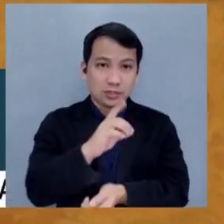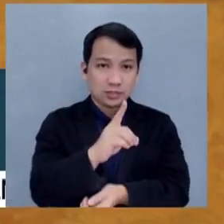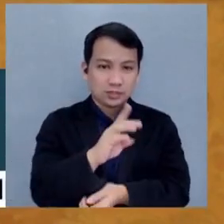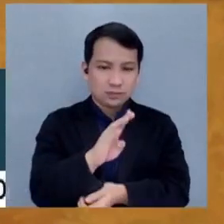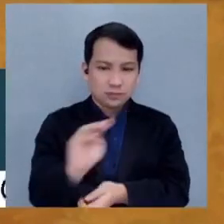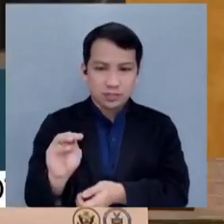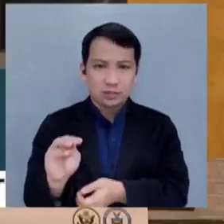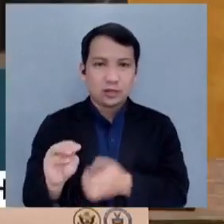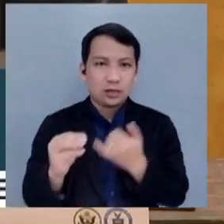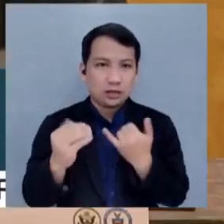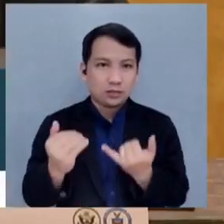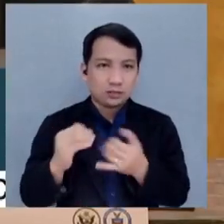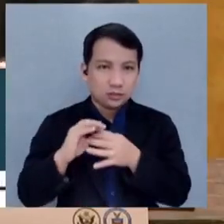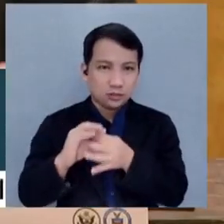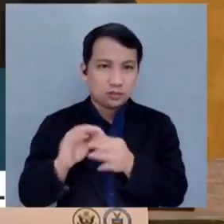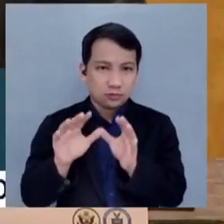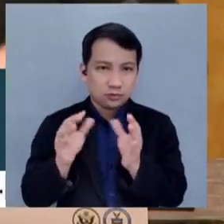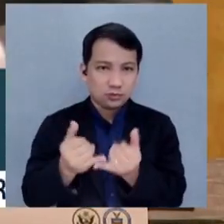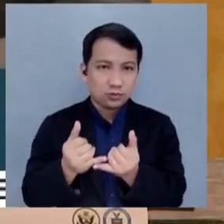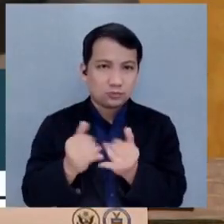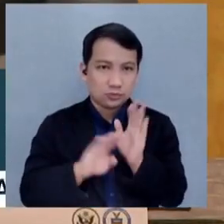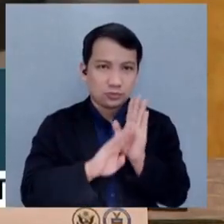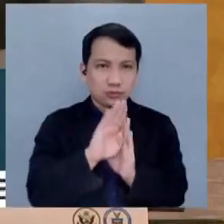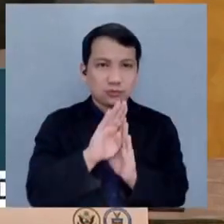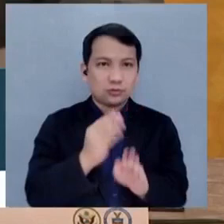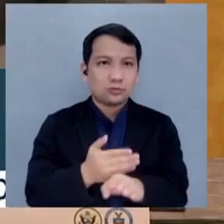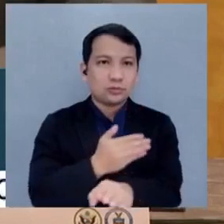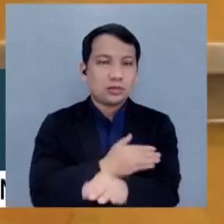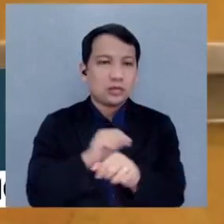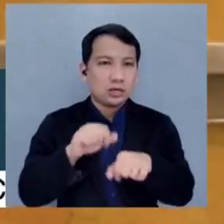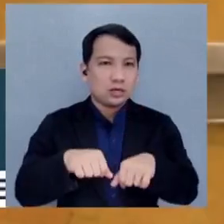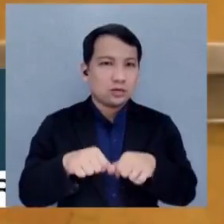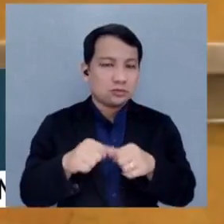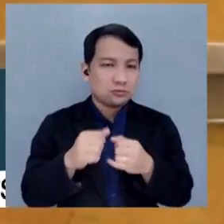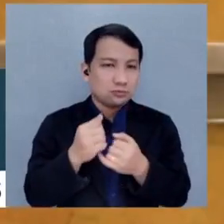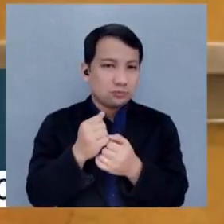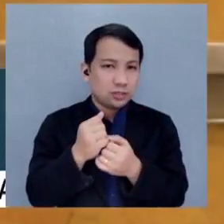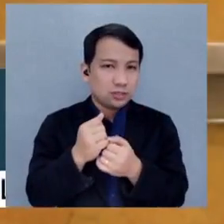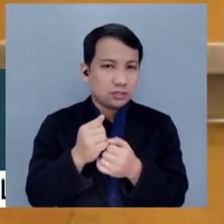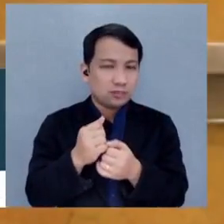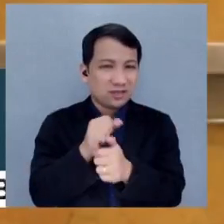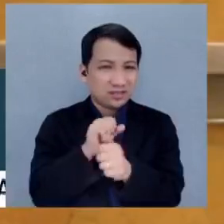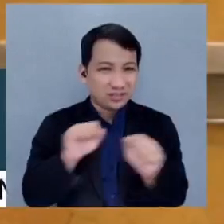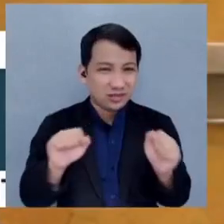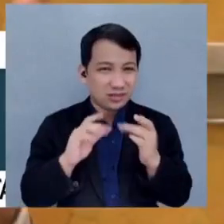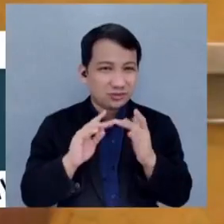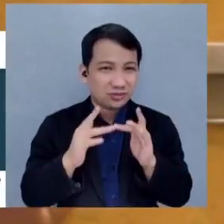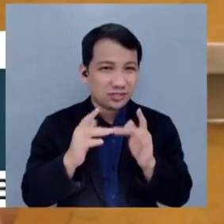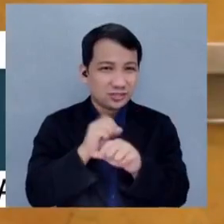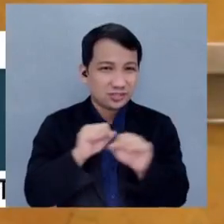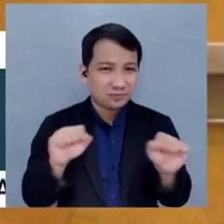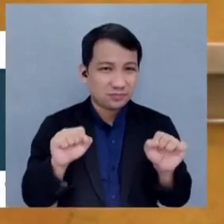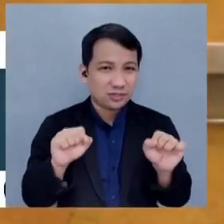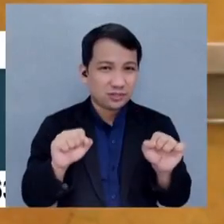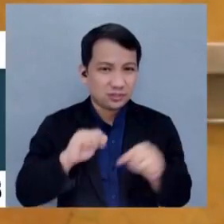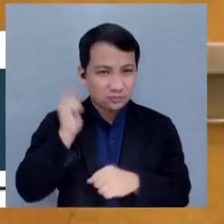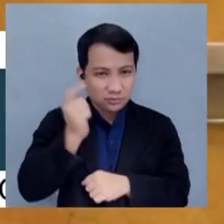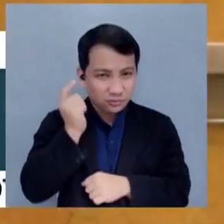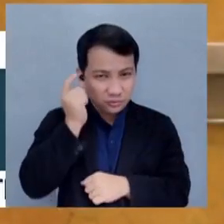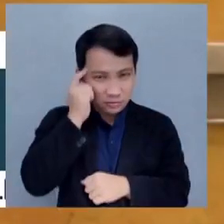Now Corporation to improve cybersecurity. We can secure government and commercial